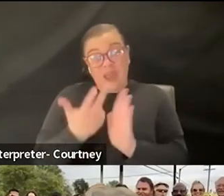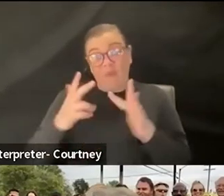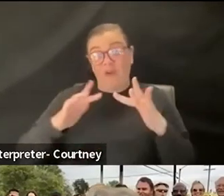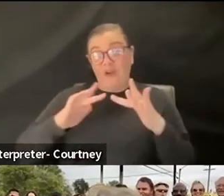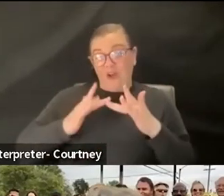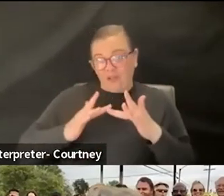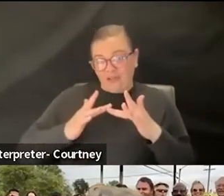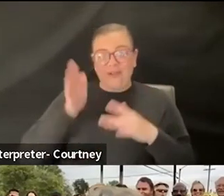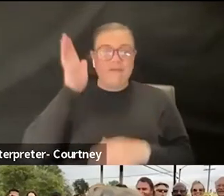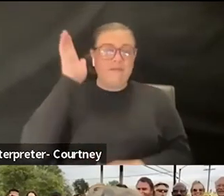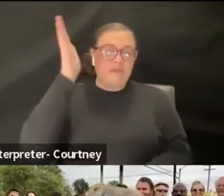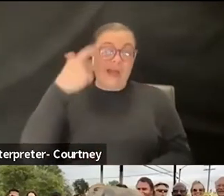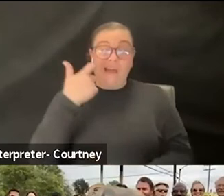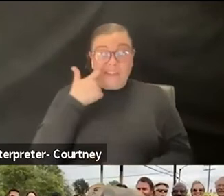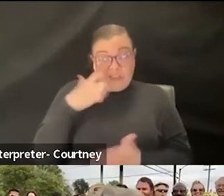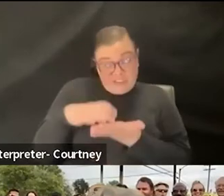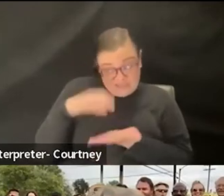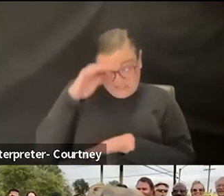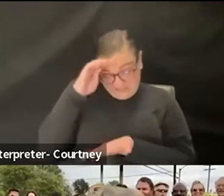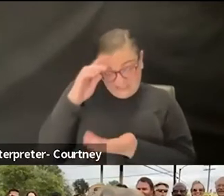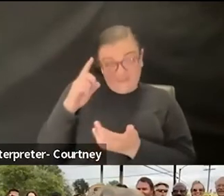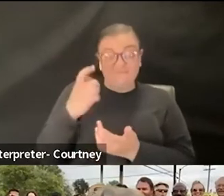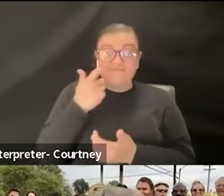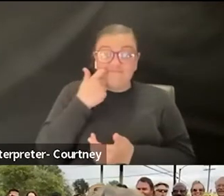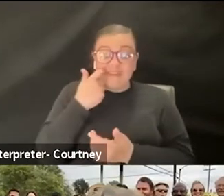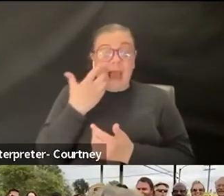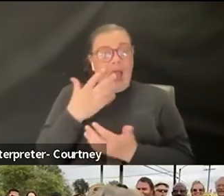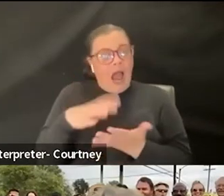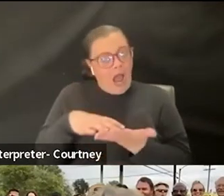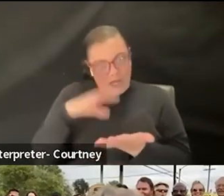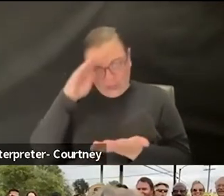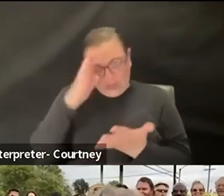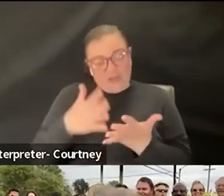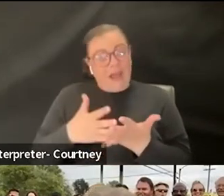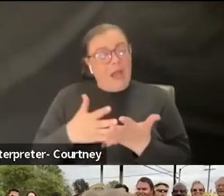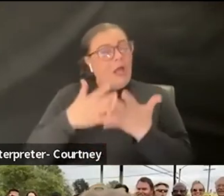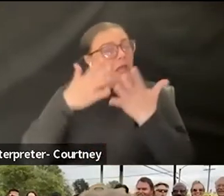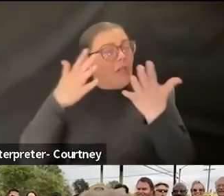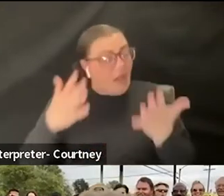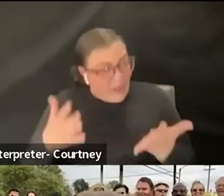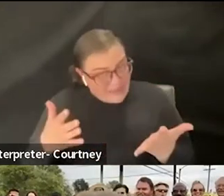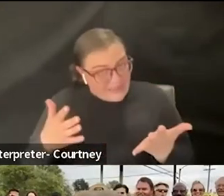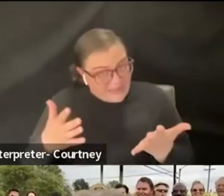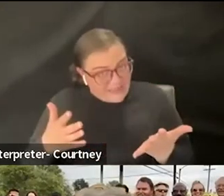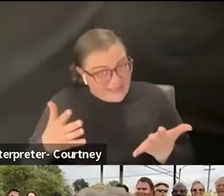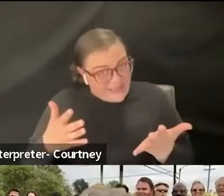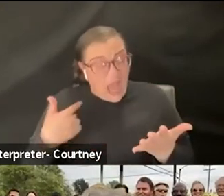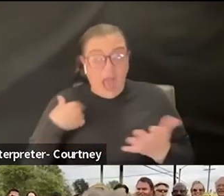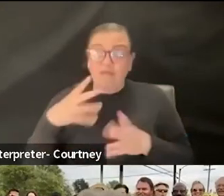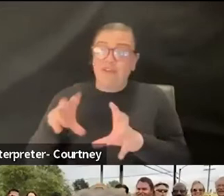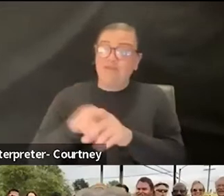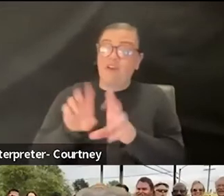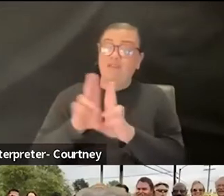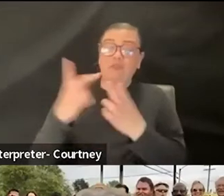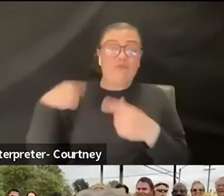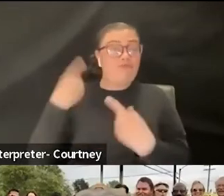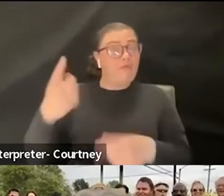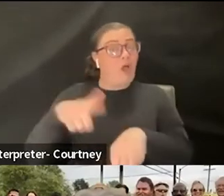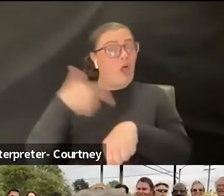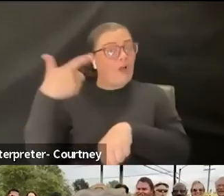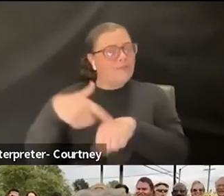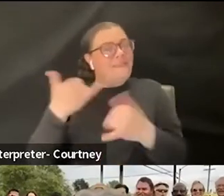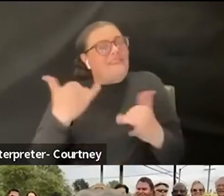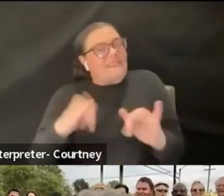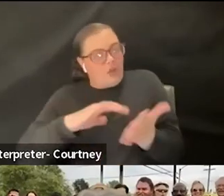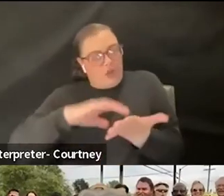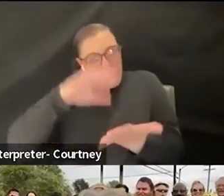been involved for quite some time. So that's one. Take the orientation. I don't care if you've been in the union for 50 years or 5 minutes. It's like, take the